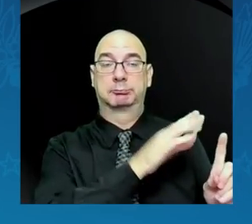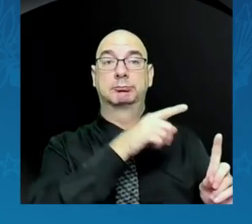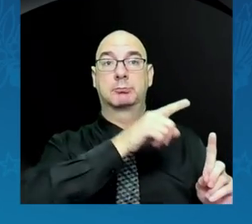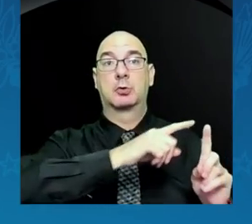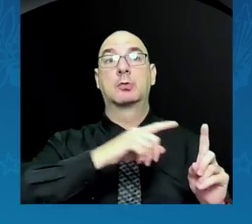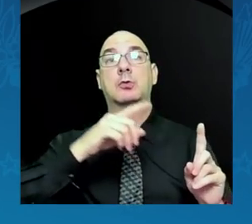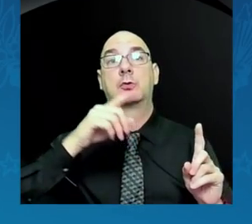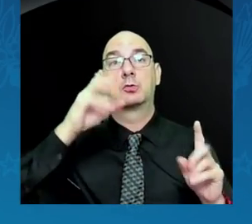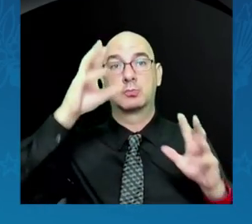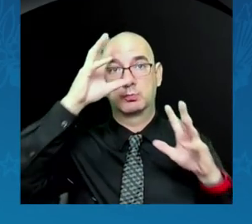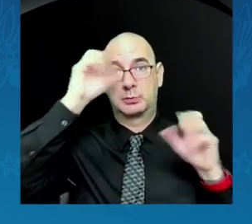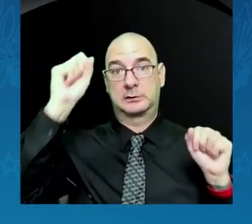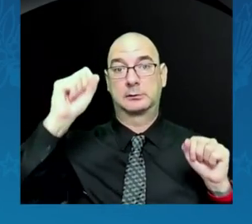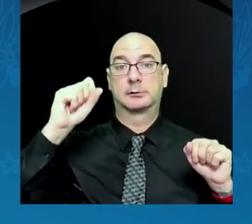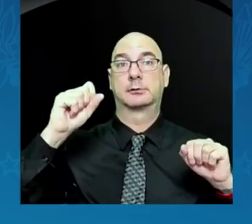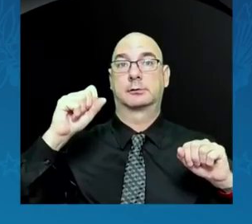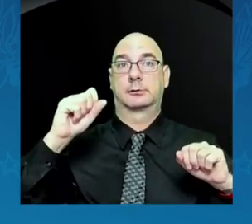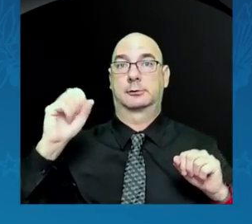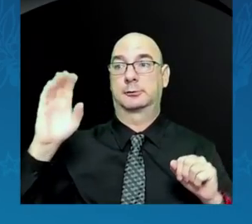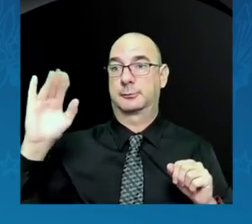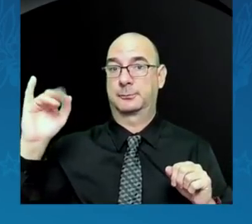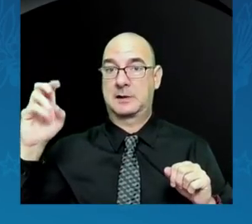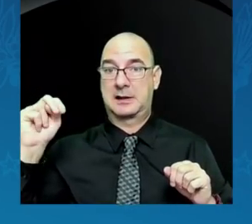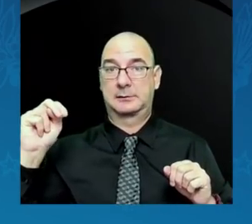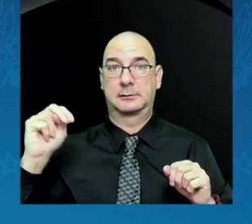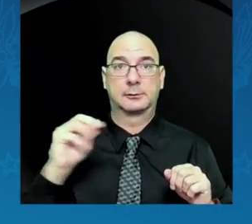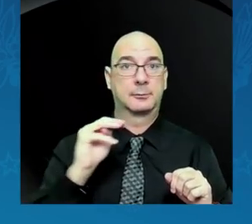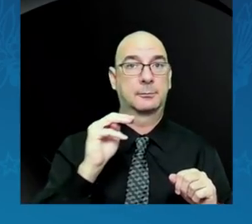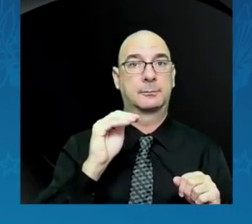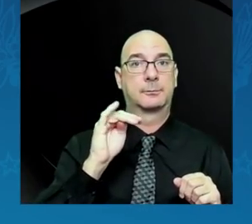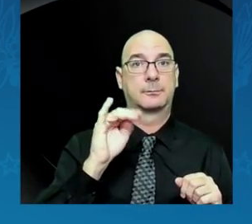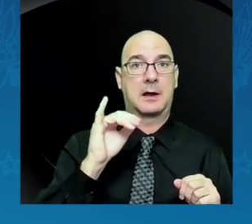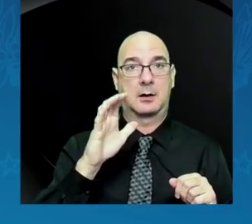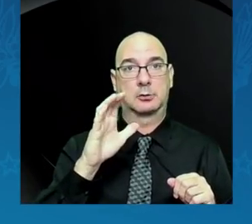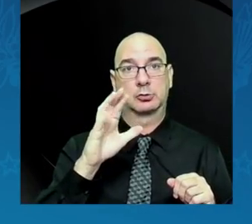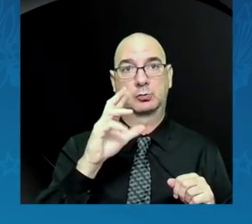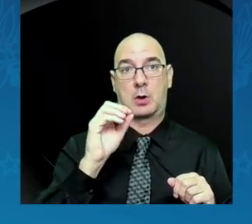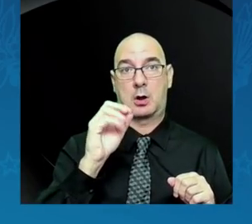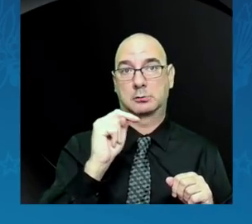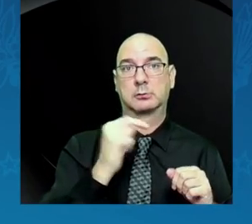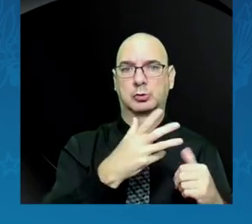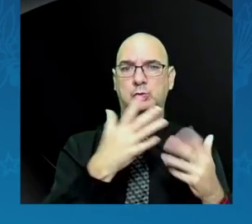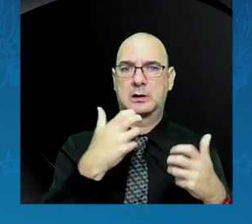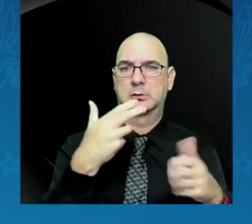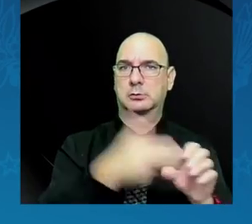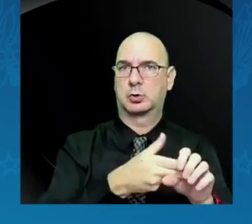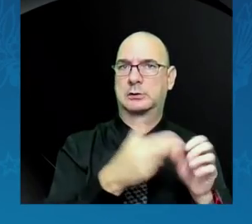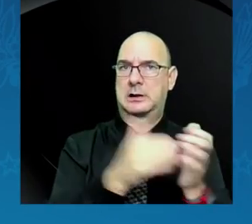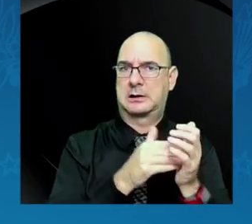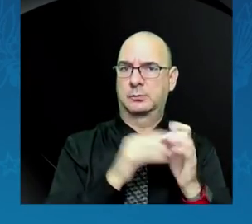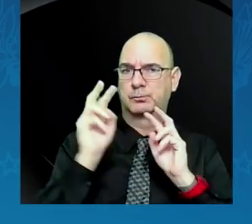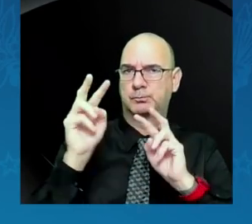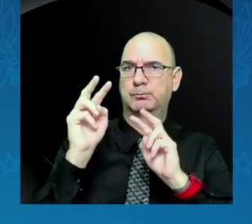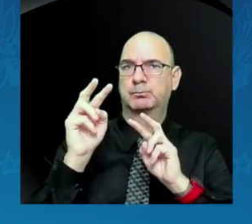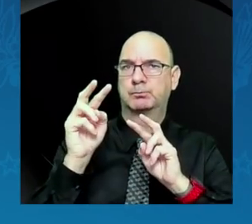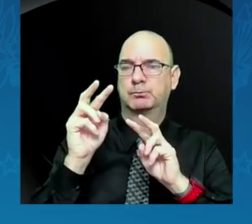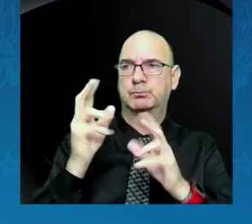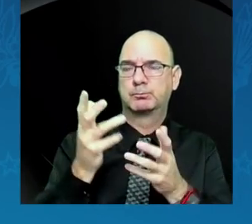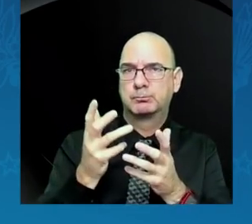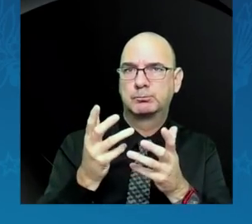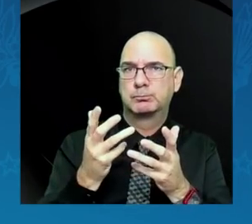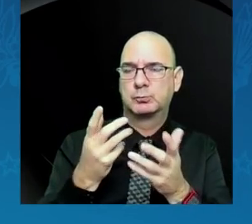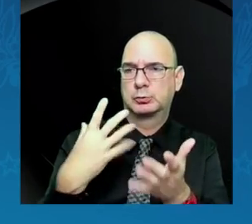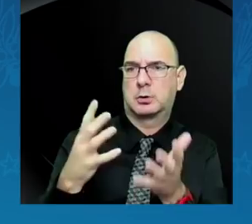are looking to reenter, and we are looking forward to the talks that we anticipate and